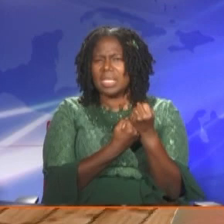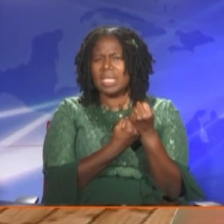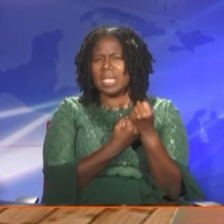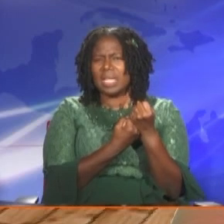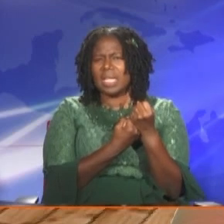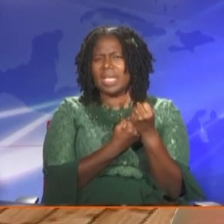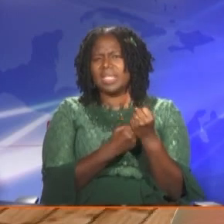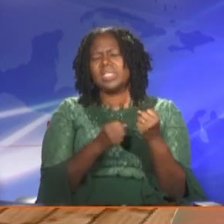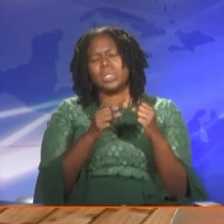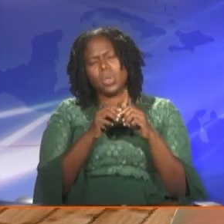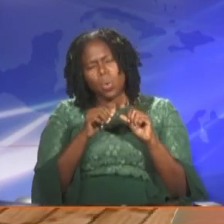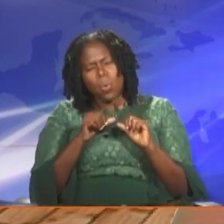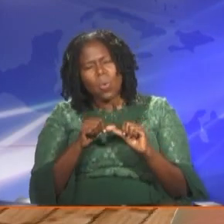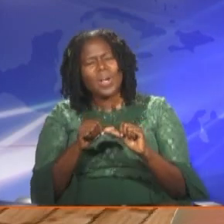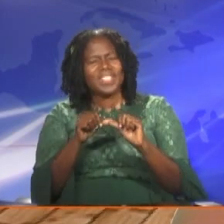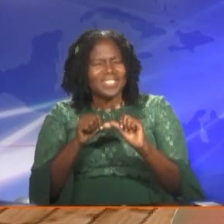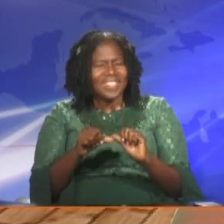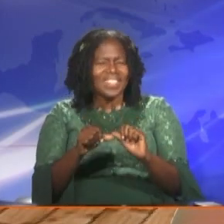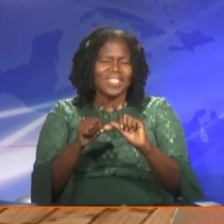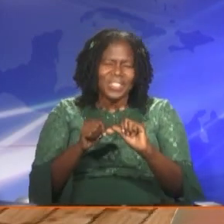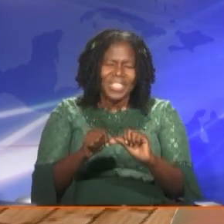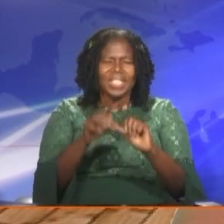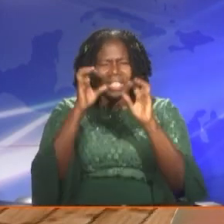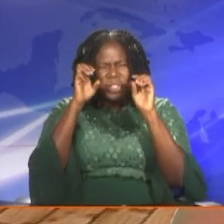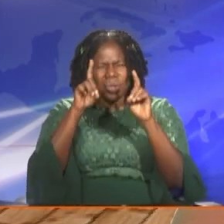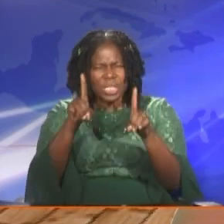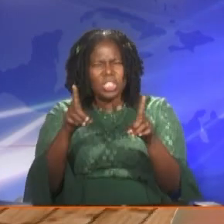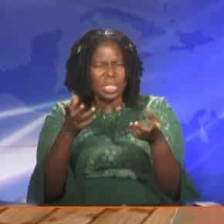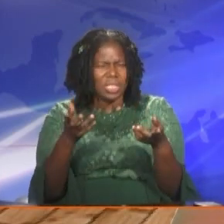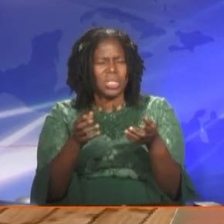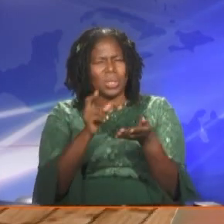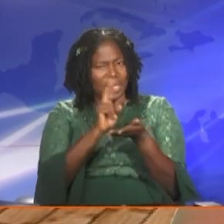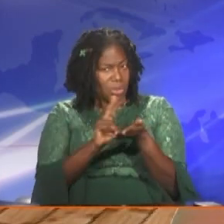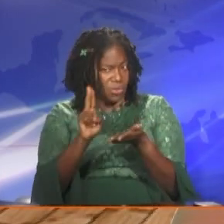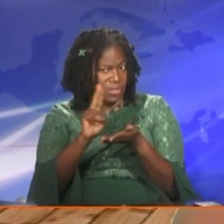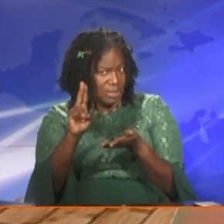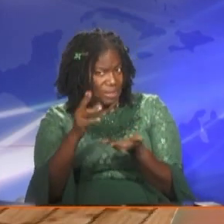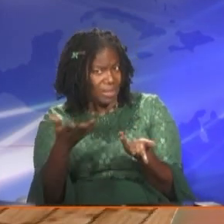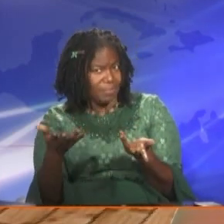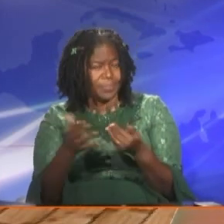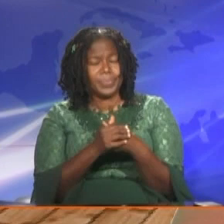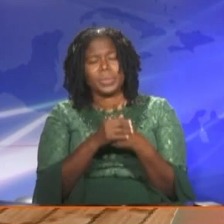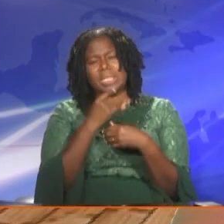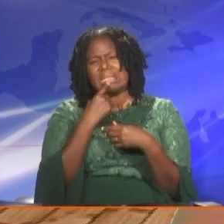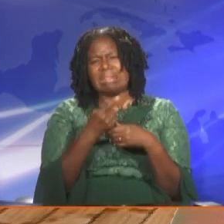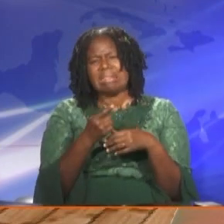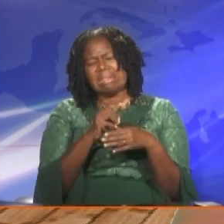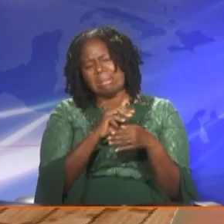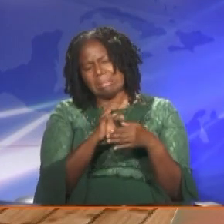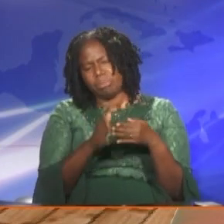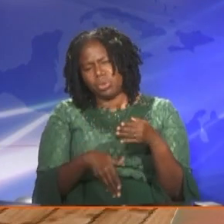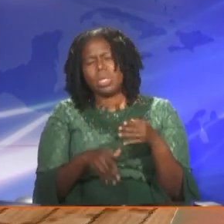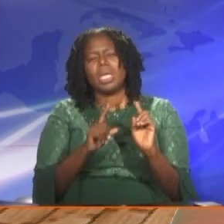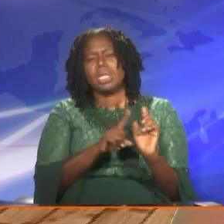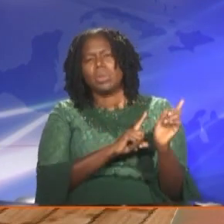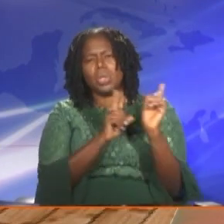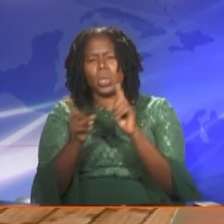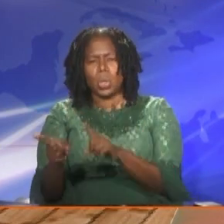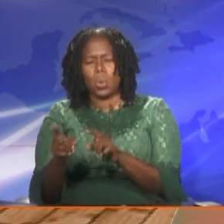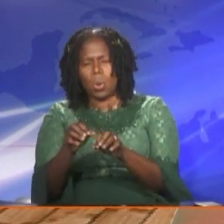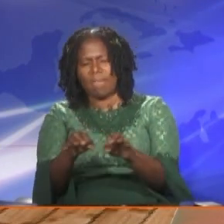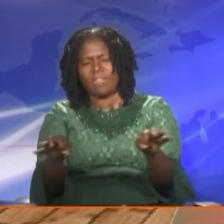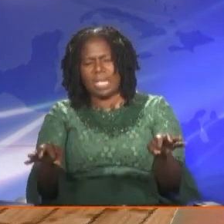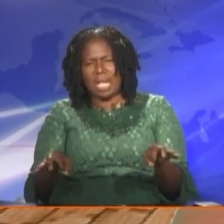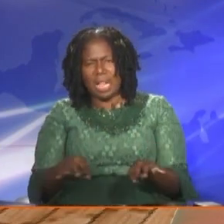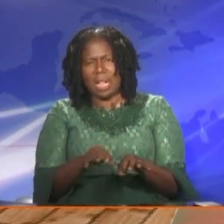further distance in education. So you would probably have that resulting in lower paid jobs. You will probably have a family